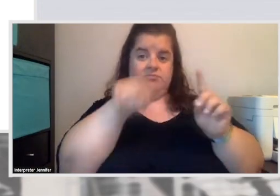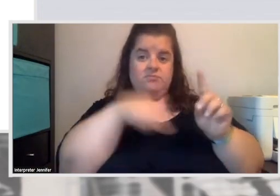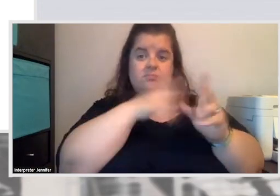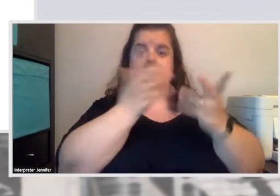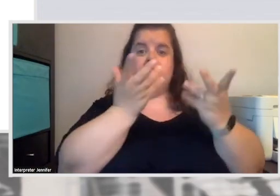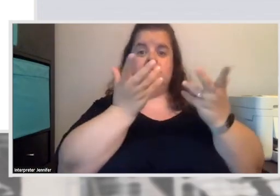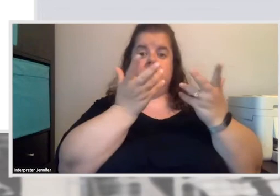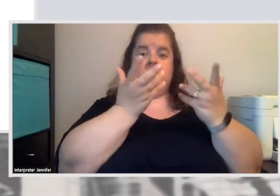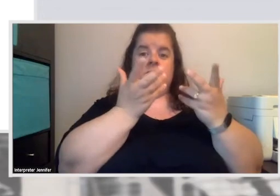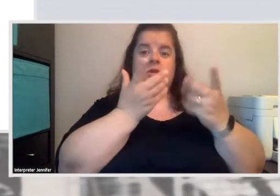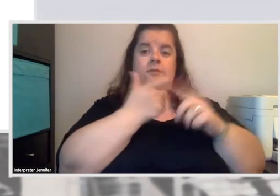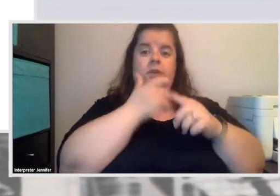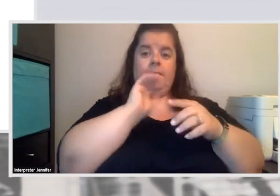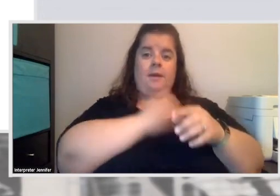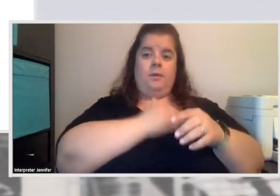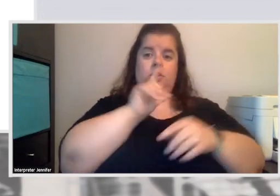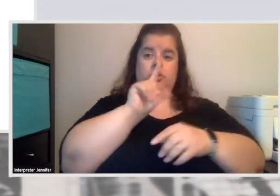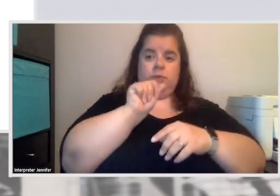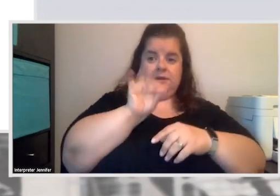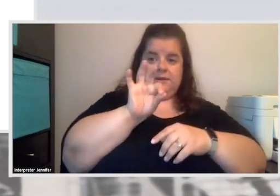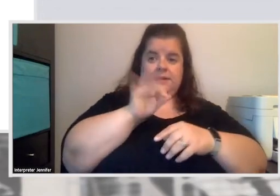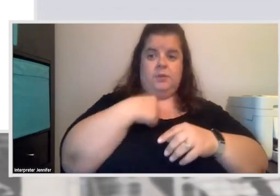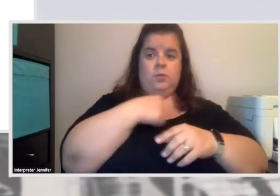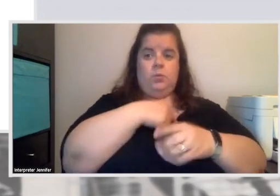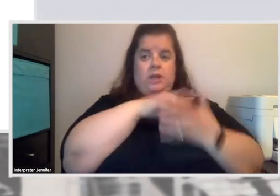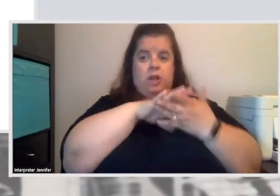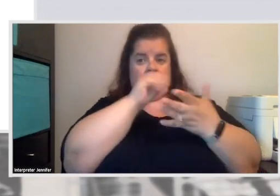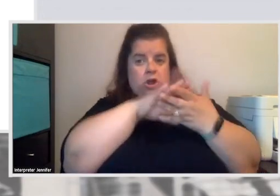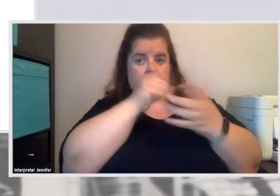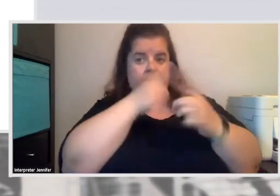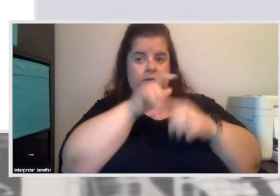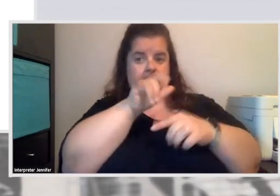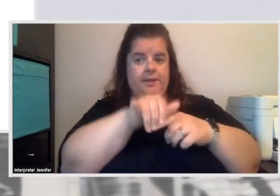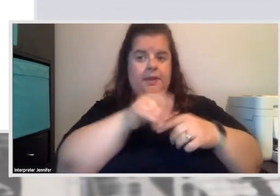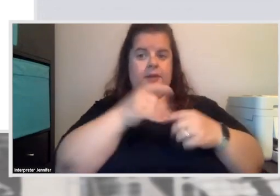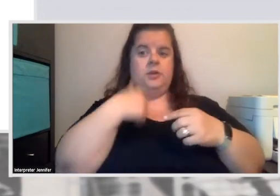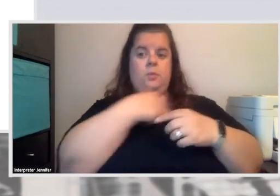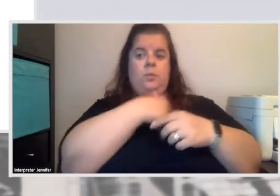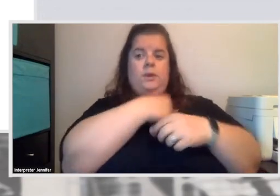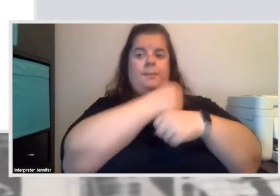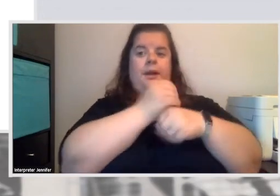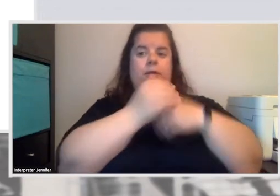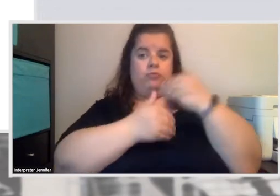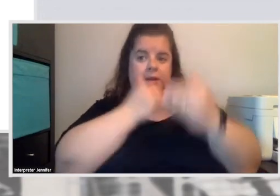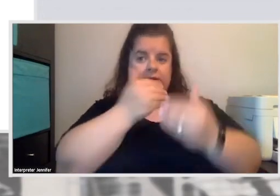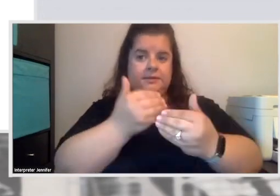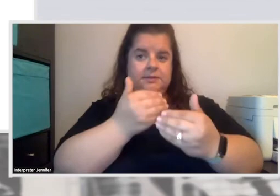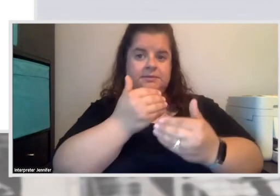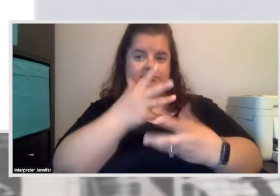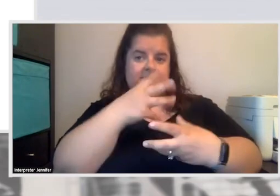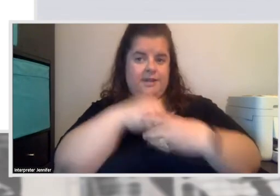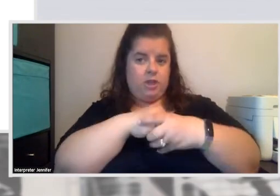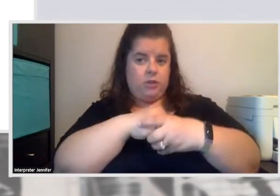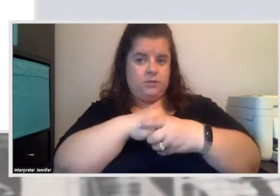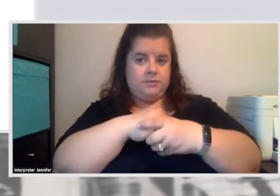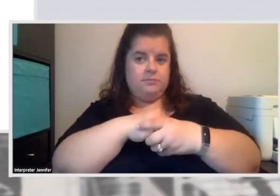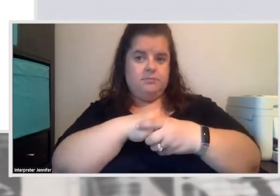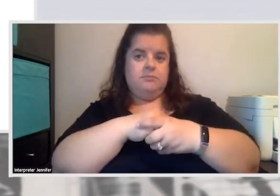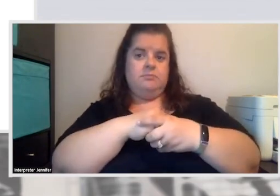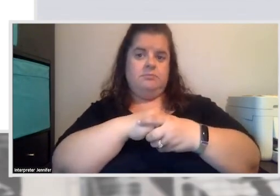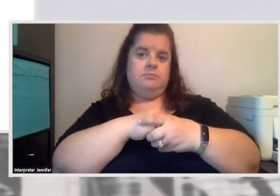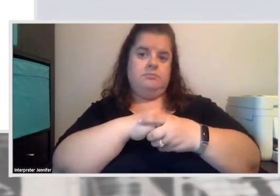in 2019 and learned from those lessons and took that to create a process that is inclusive and as like